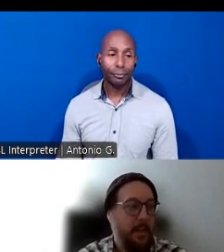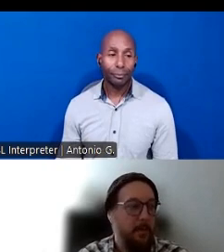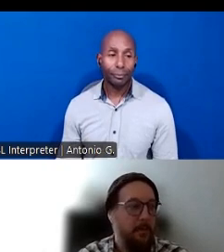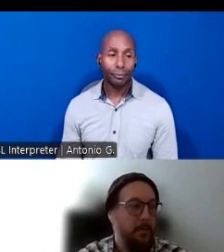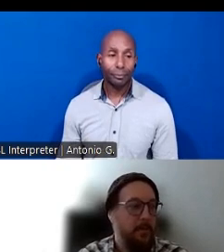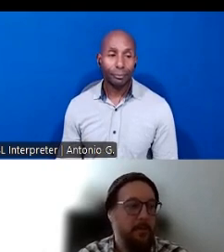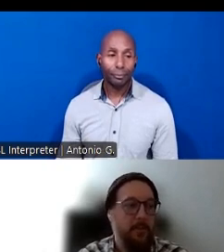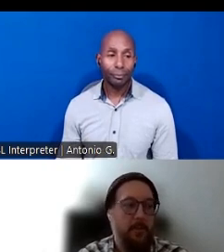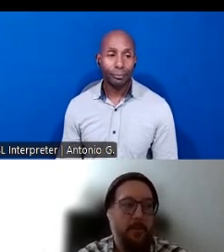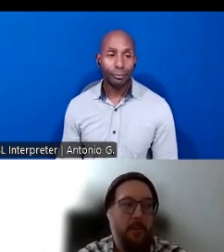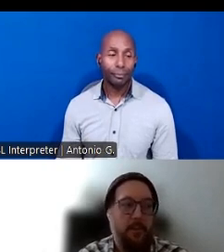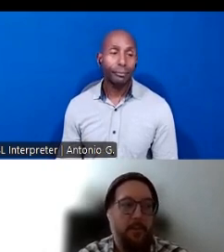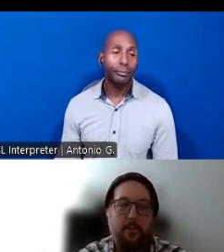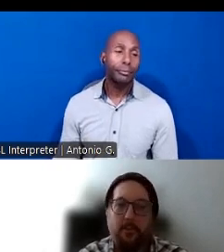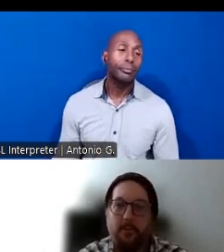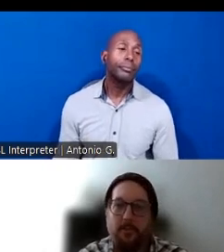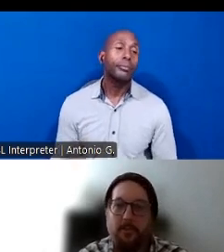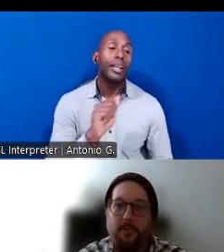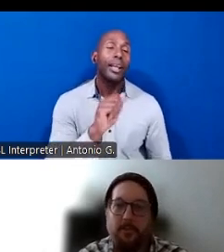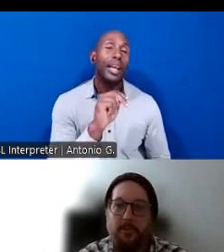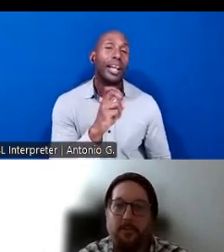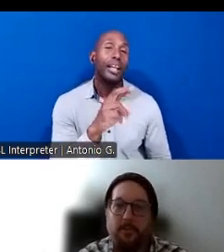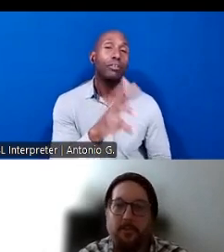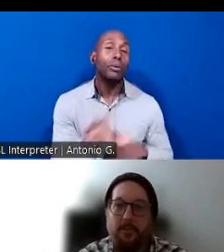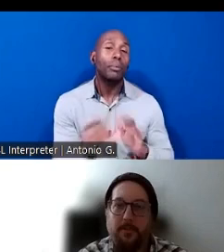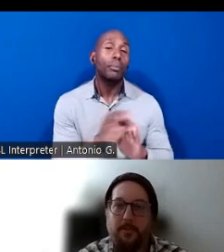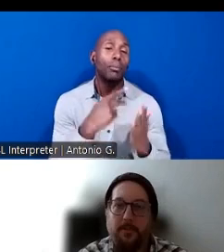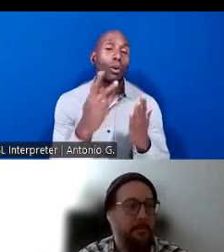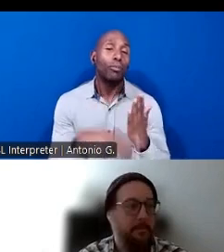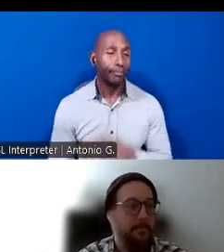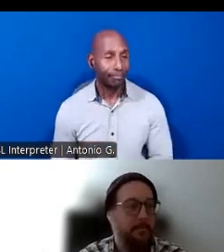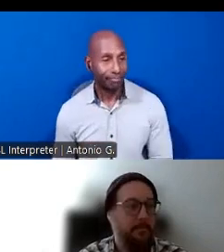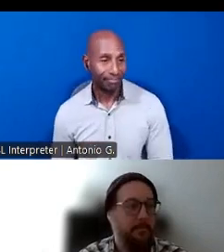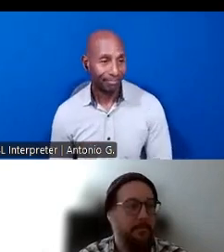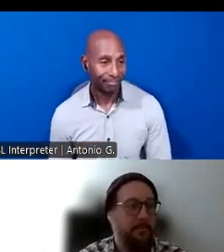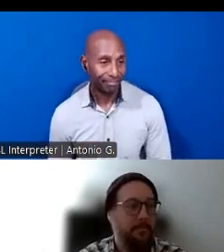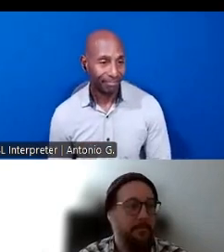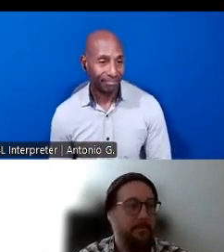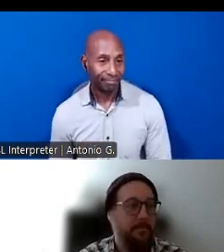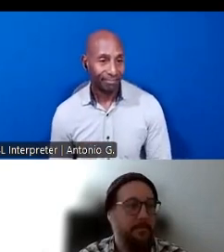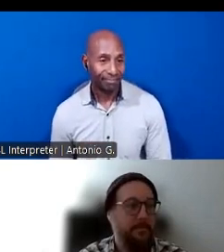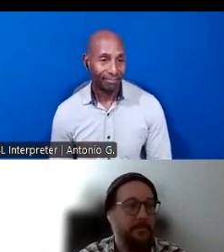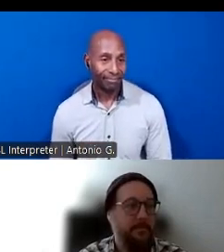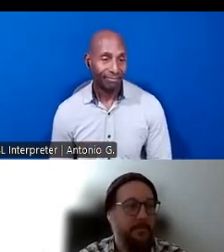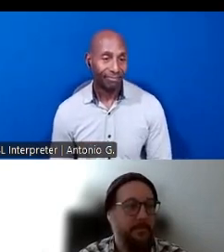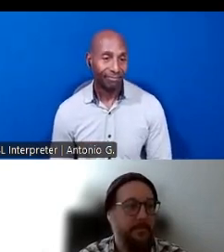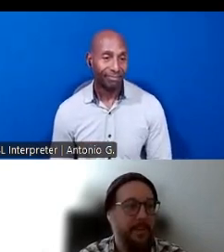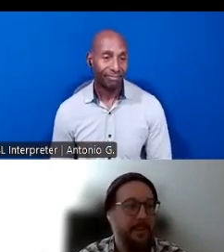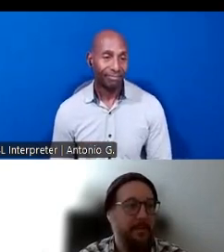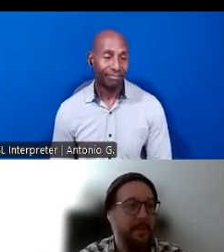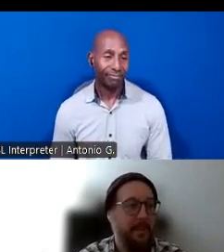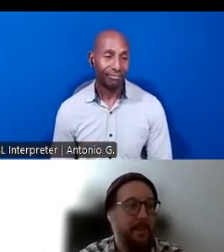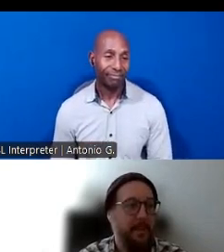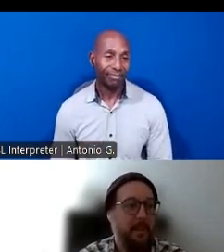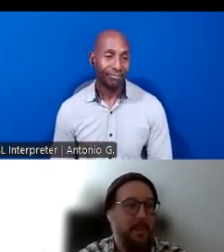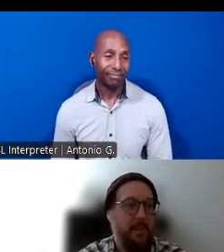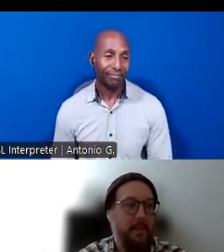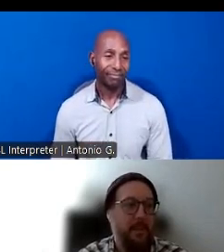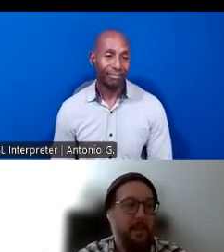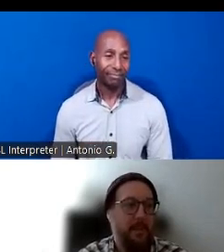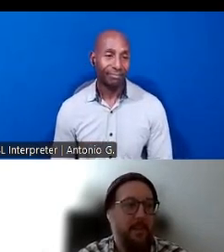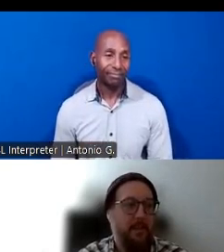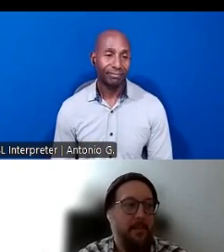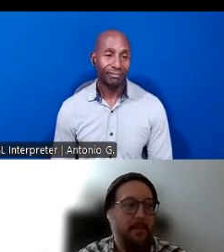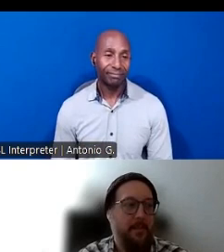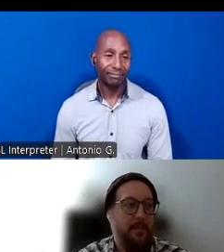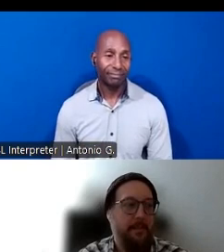think today we're going to do an underserved grant. All right, all the way at the end. Yep. Yep. Okay, so now that